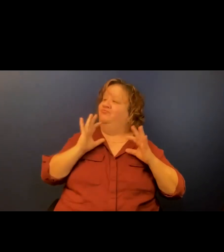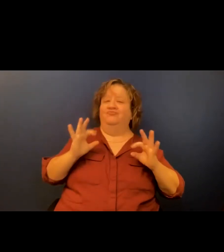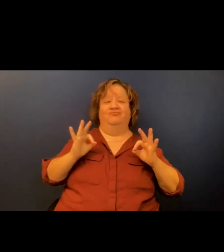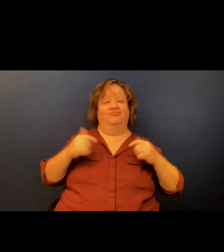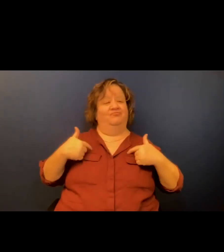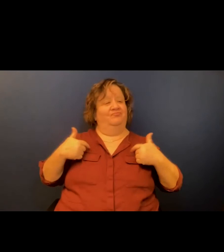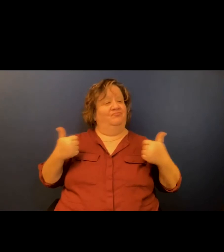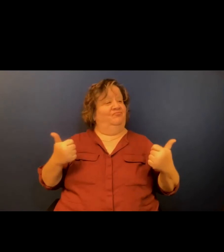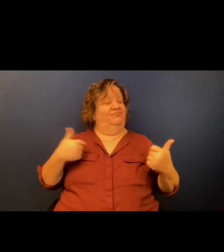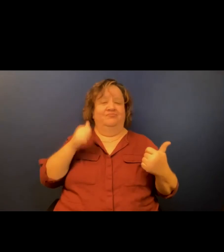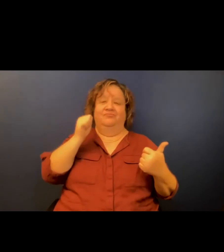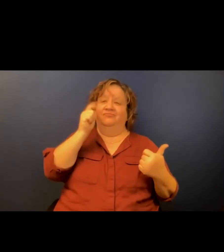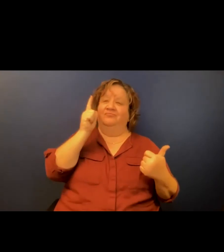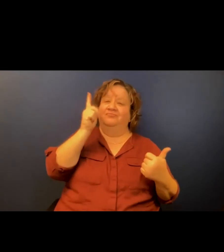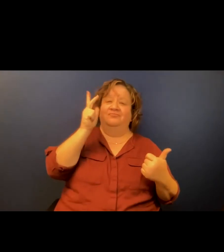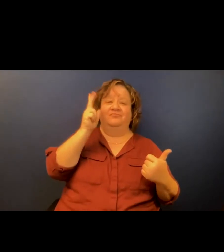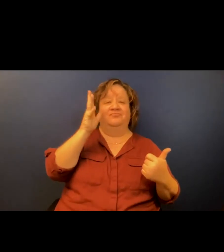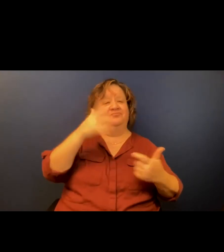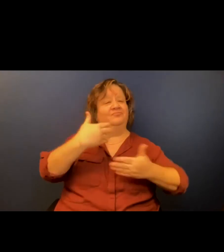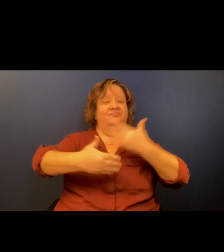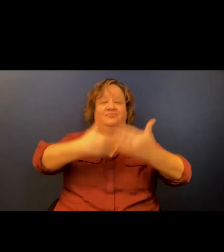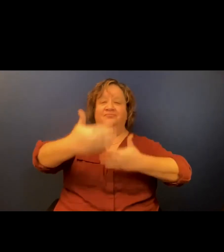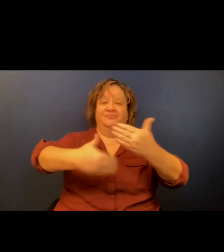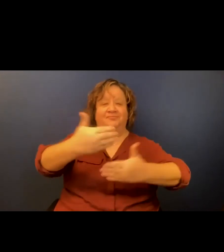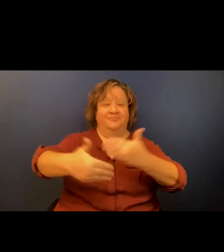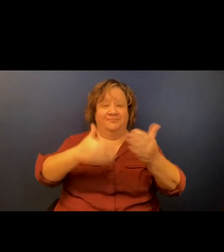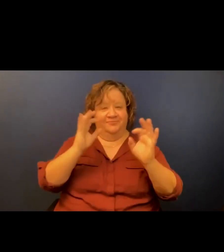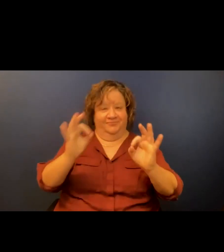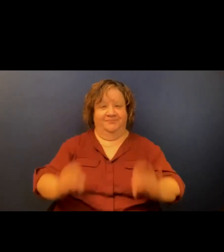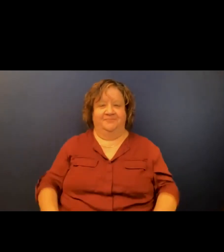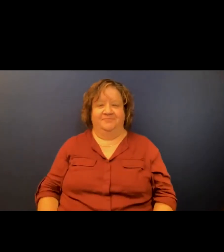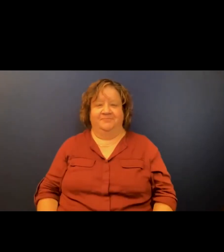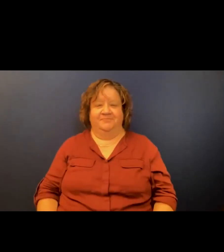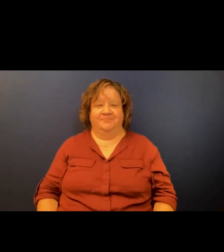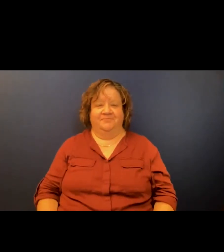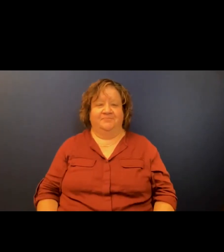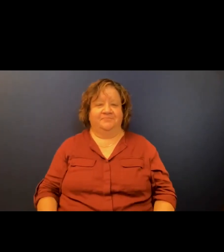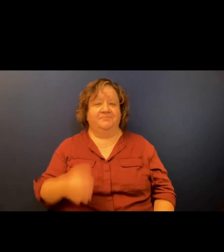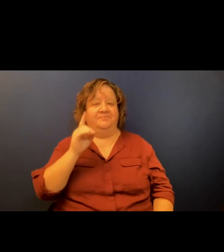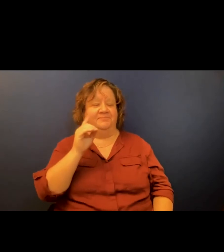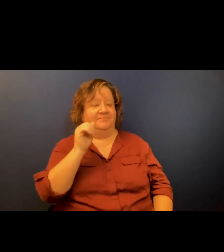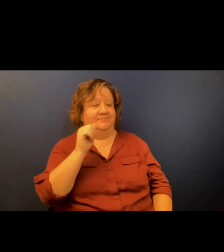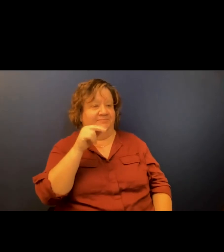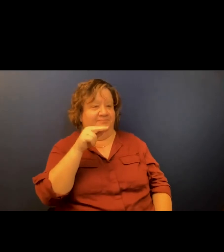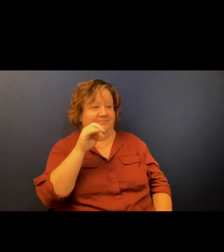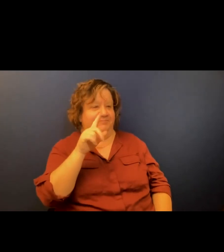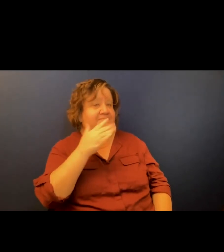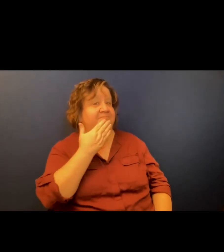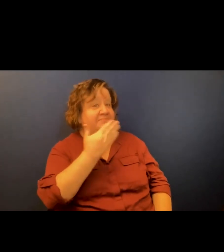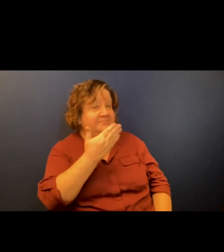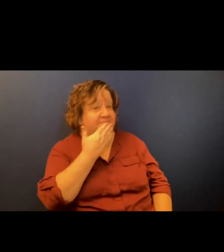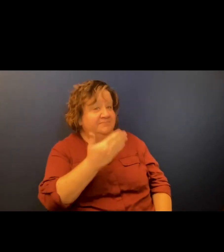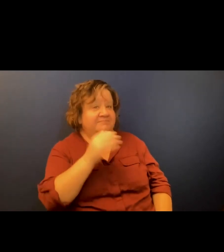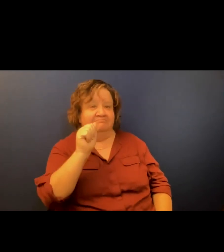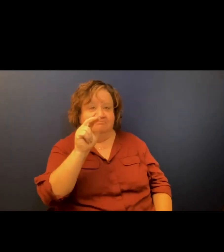daily activities. Many thanks, Andrea, Gabriel, Nefertiti,